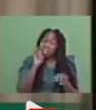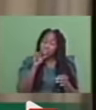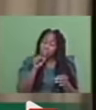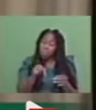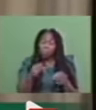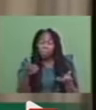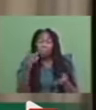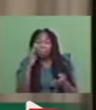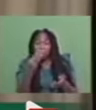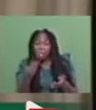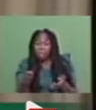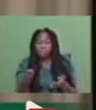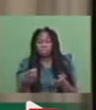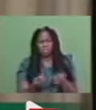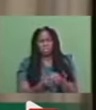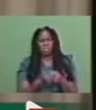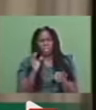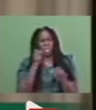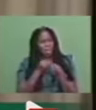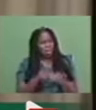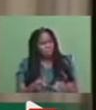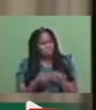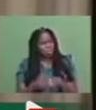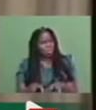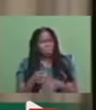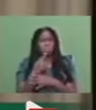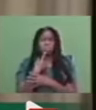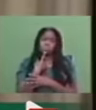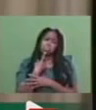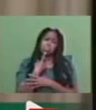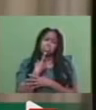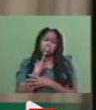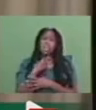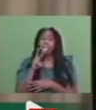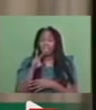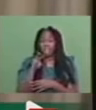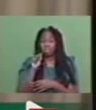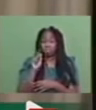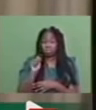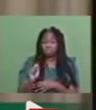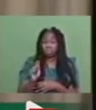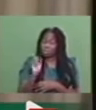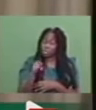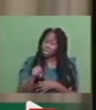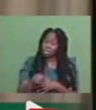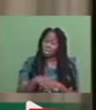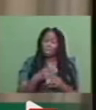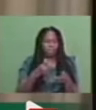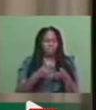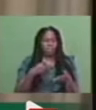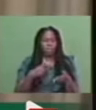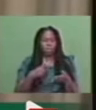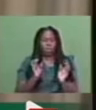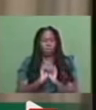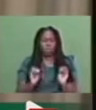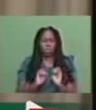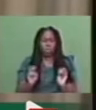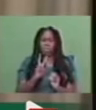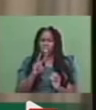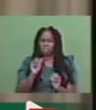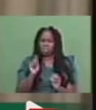the VAT put in VAT on items that were before zero rated when we were there. So when you